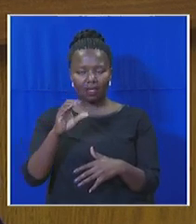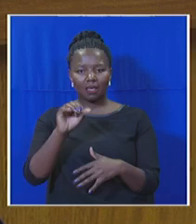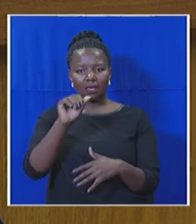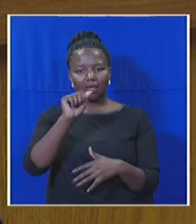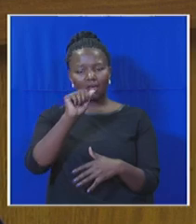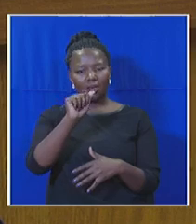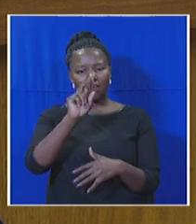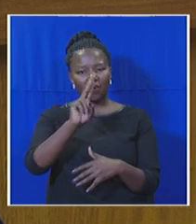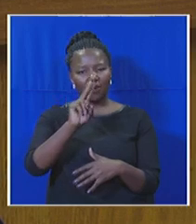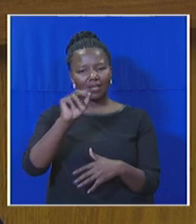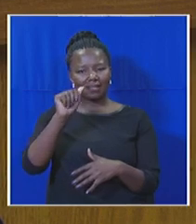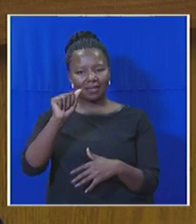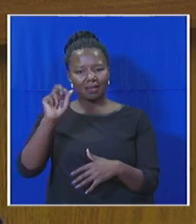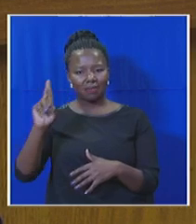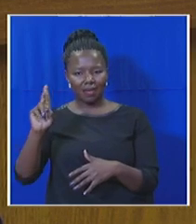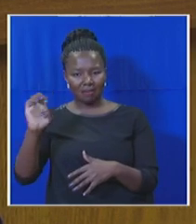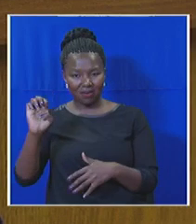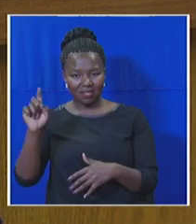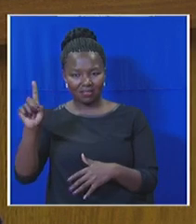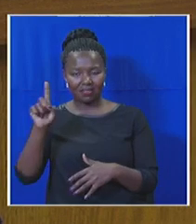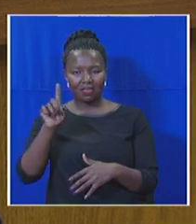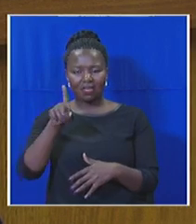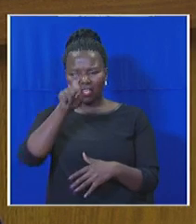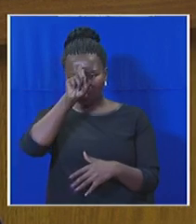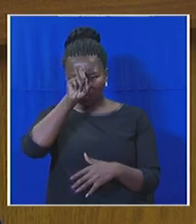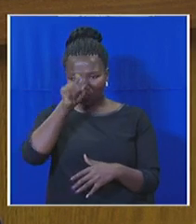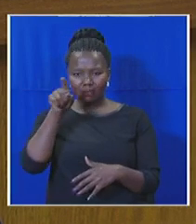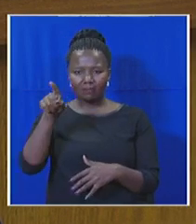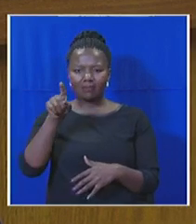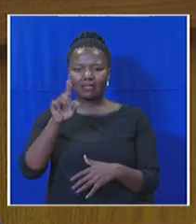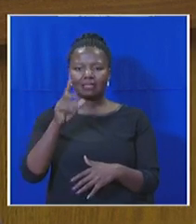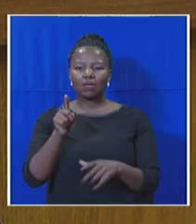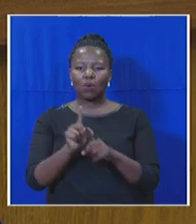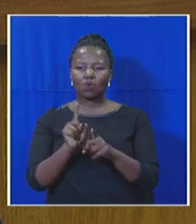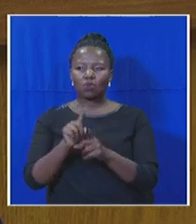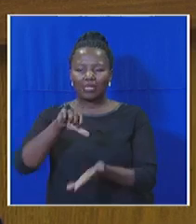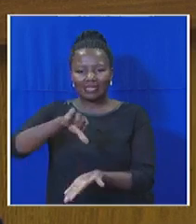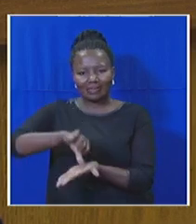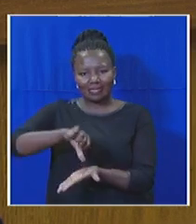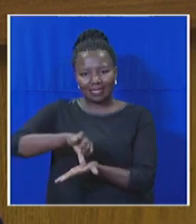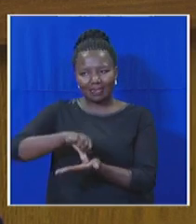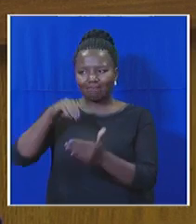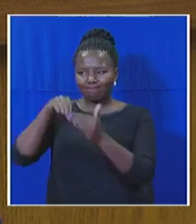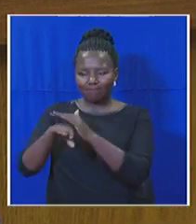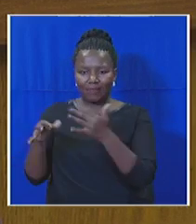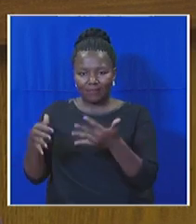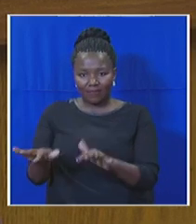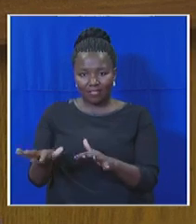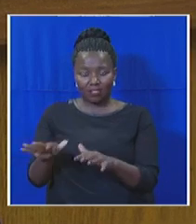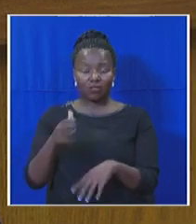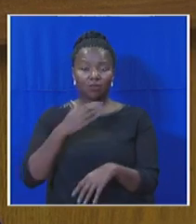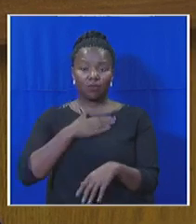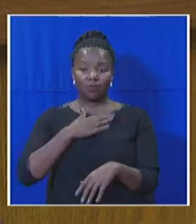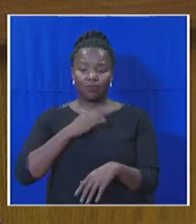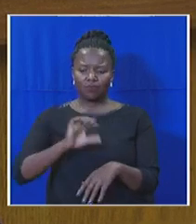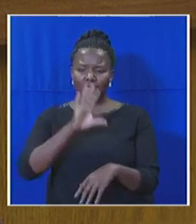Emirates, Egypt, and Syria. South Africa supports international efforts